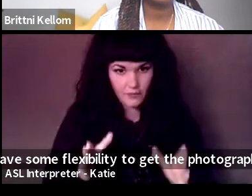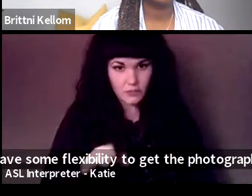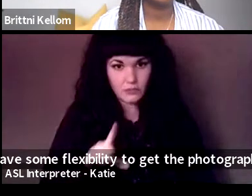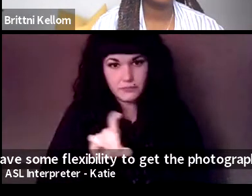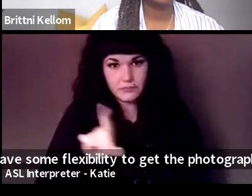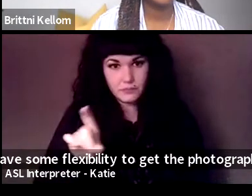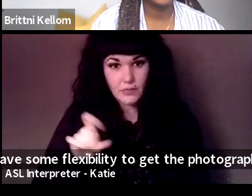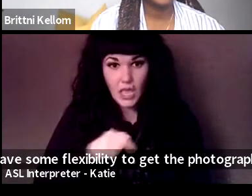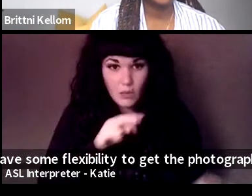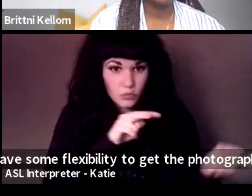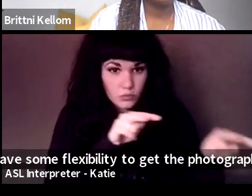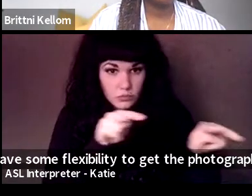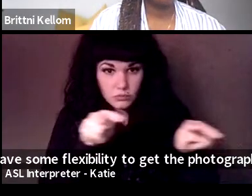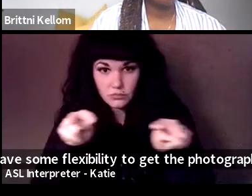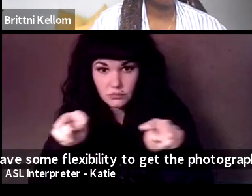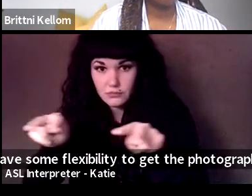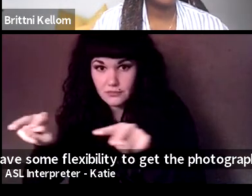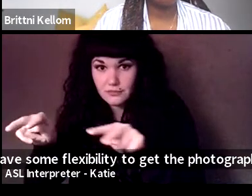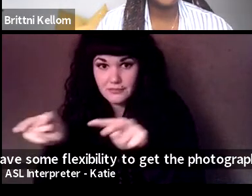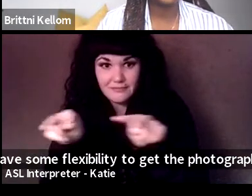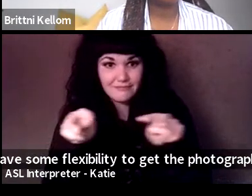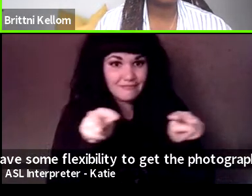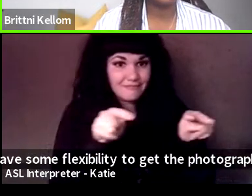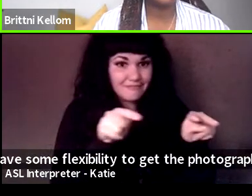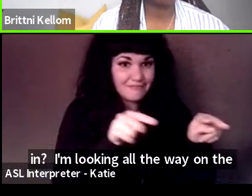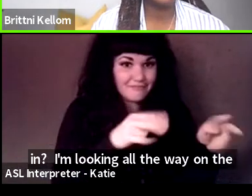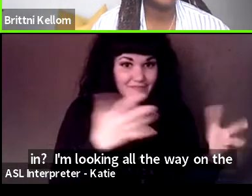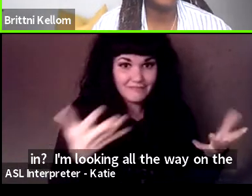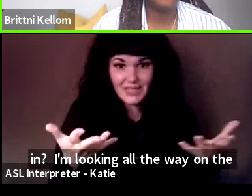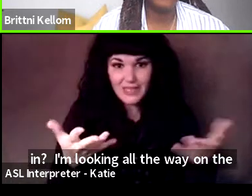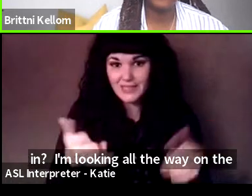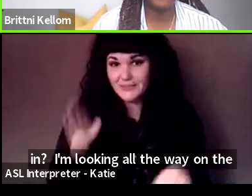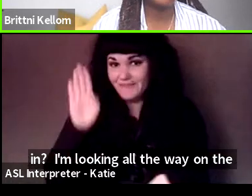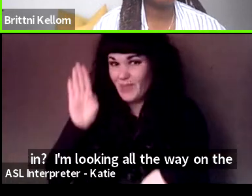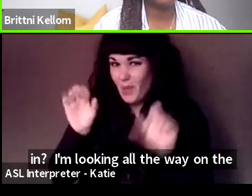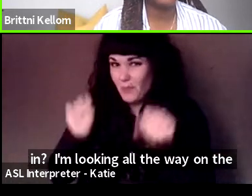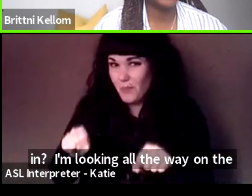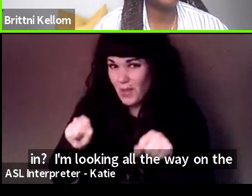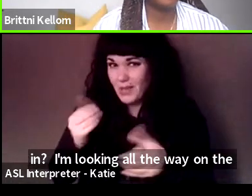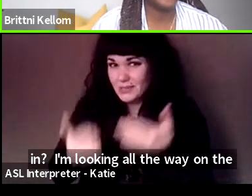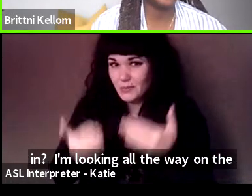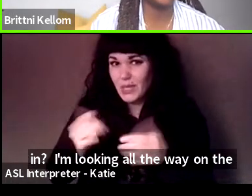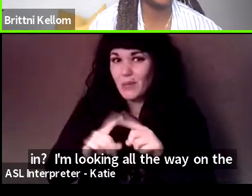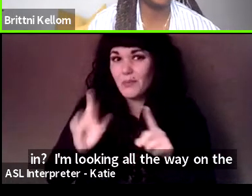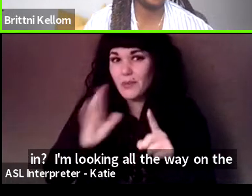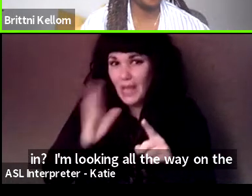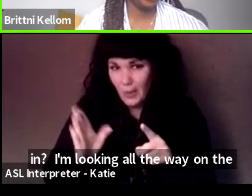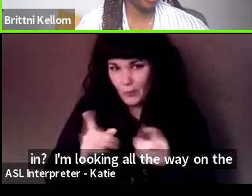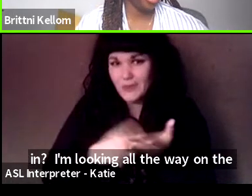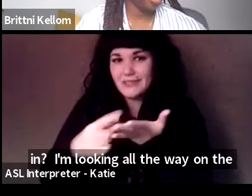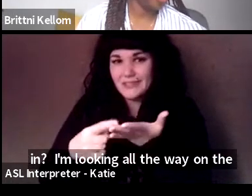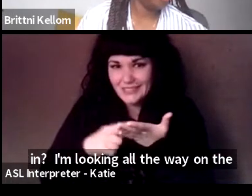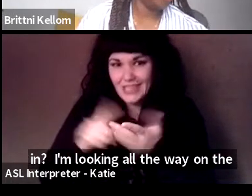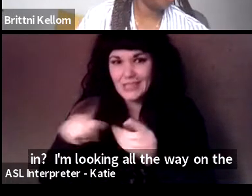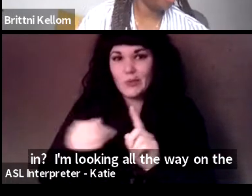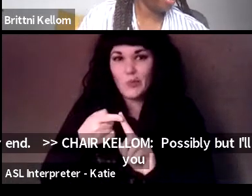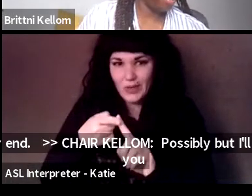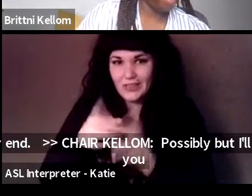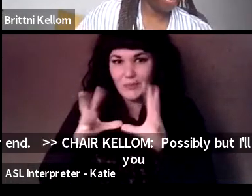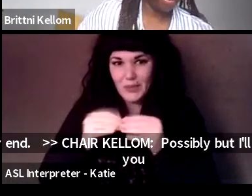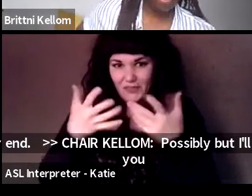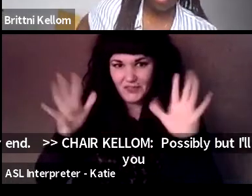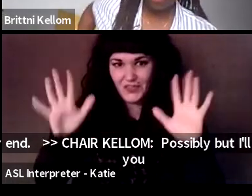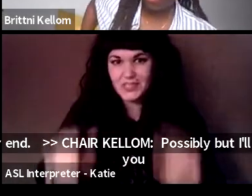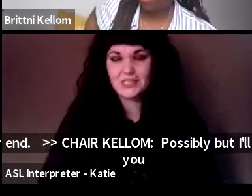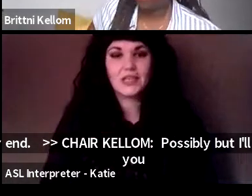I'm looking all the way on the other end. Possibly, but I'll talk to you about that offline. All right. But